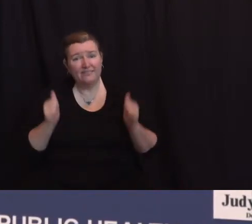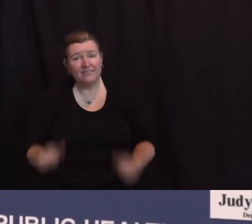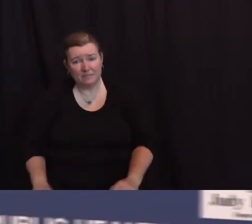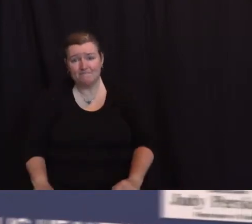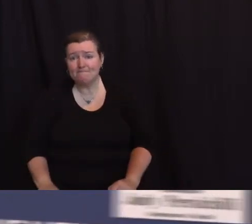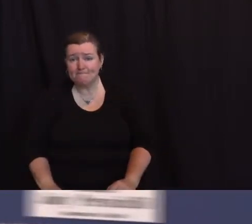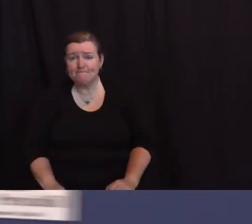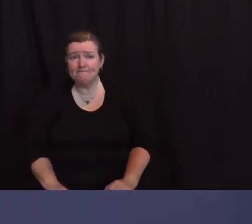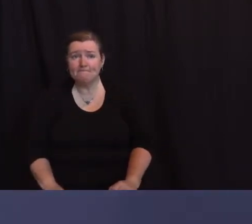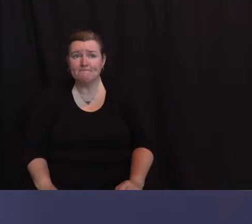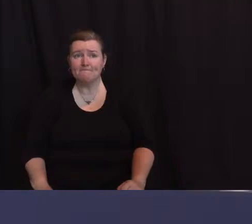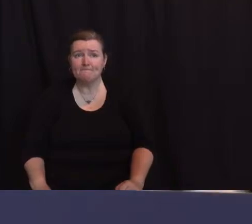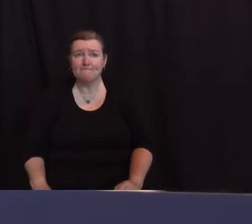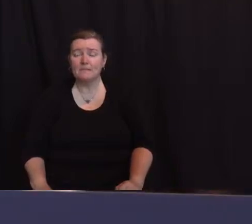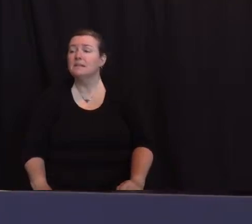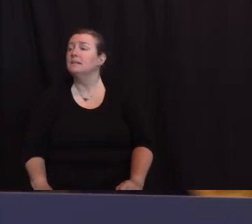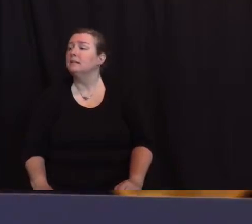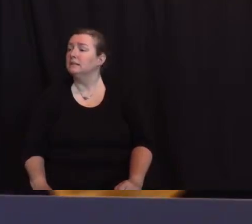Ed, may I